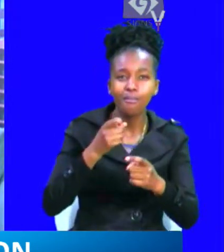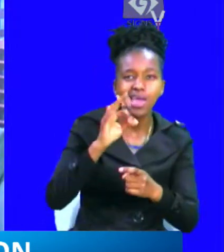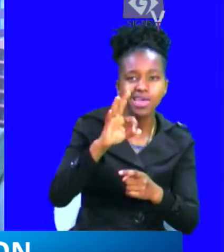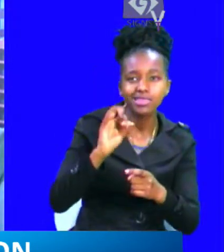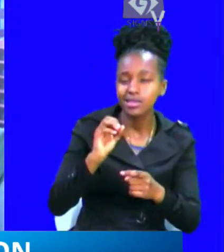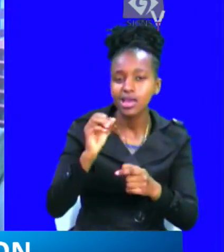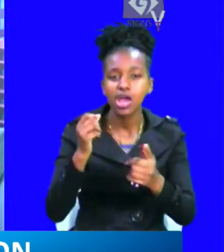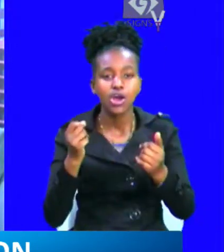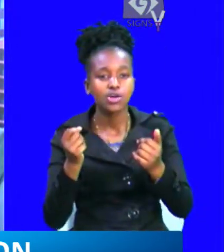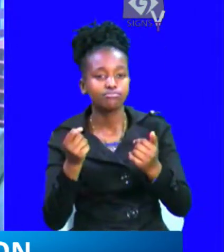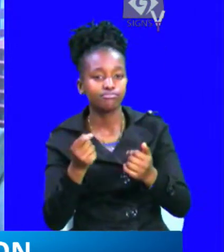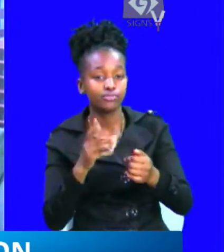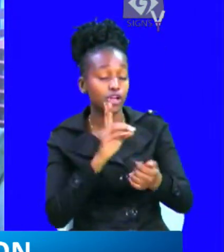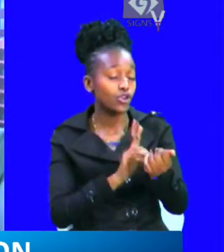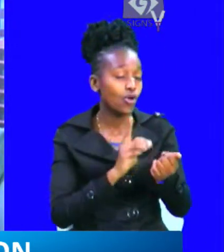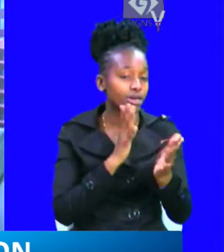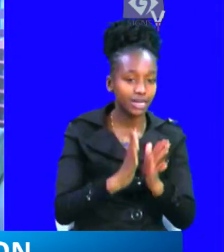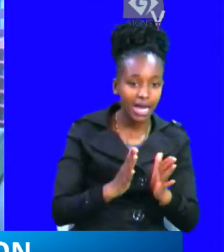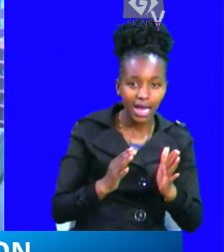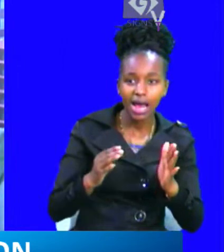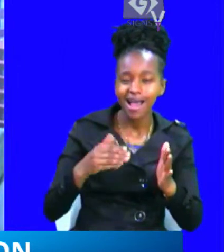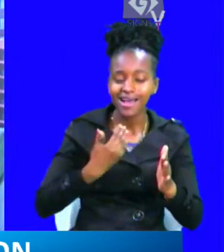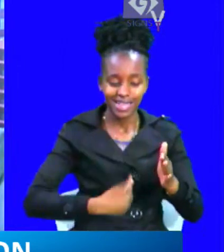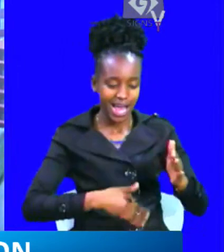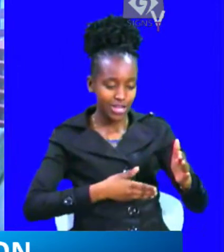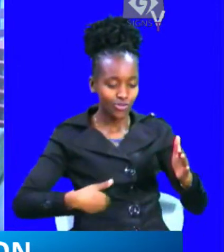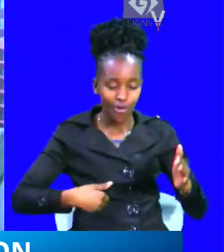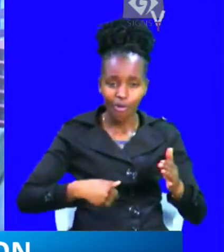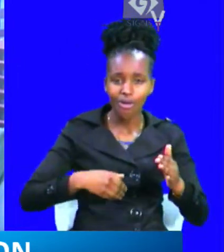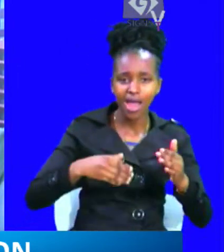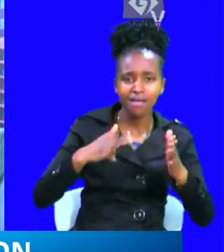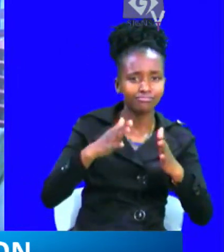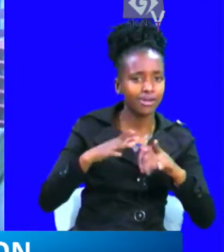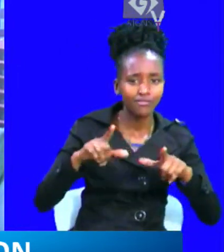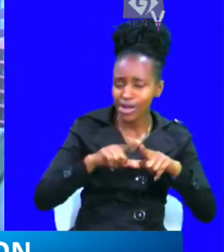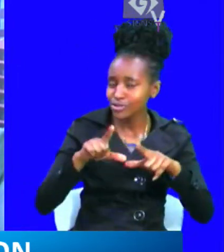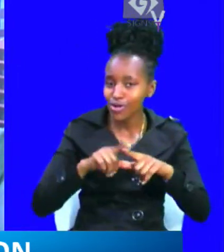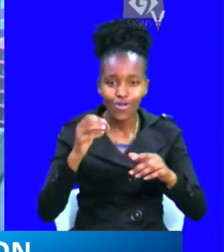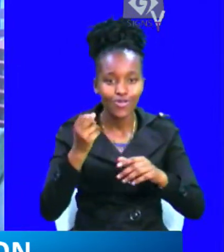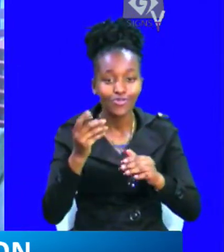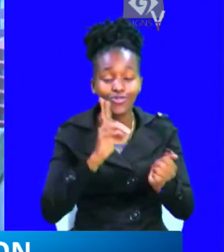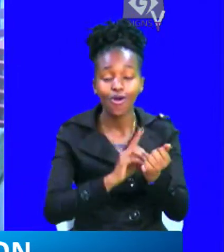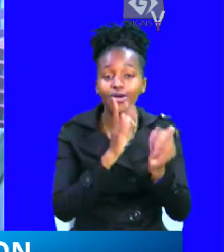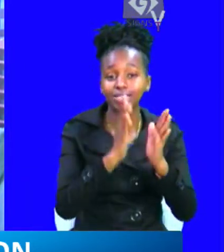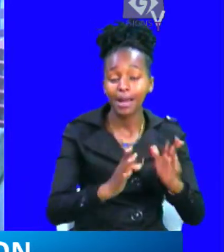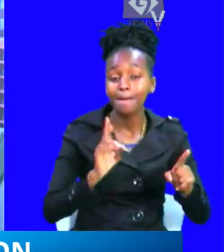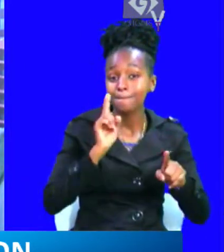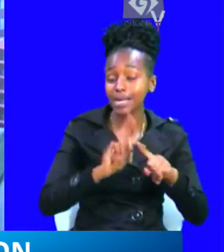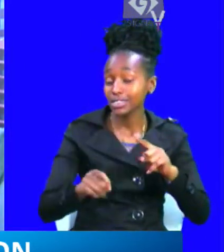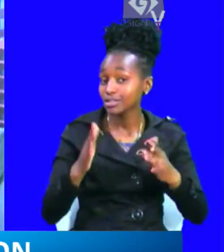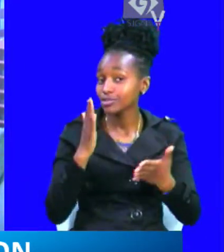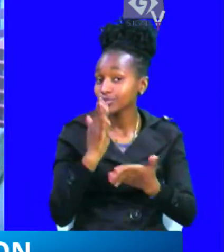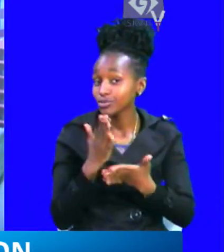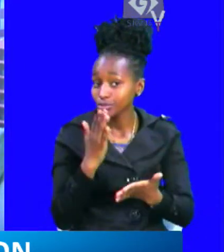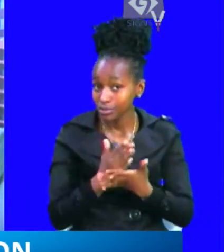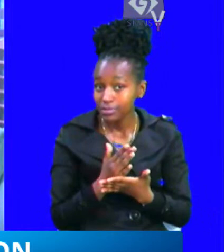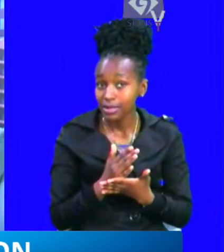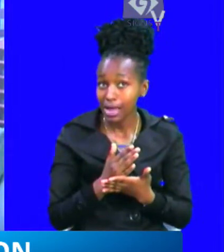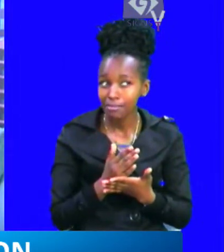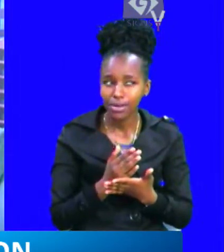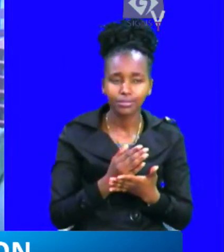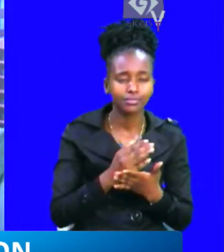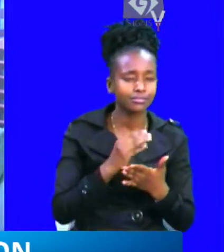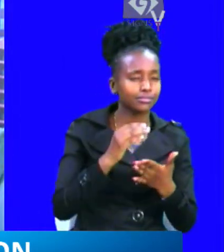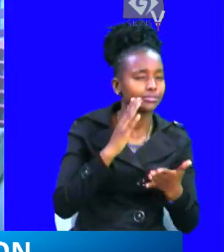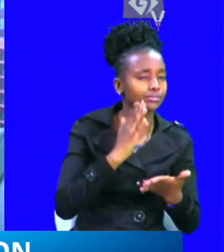surgeon, pediatric surgeon, gynecologist, and Fortunately or